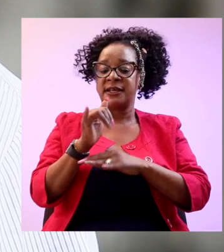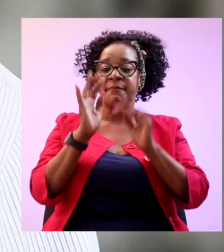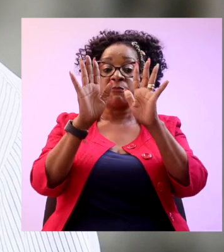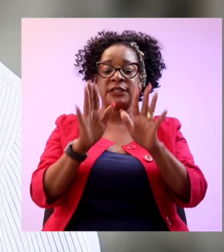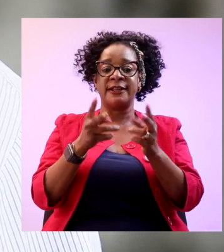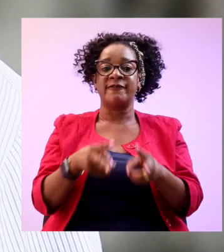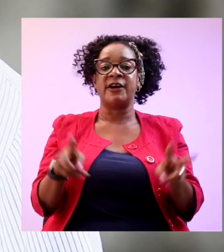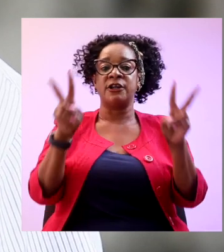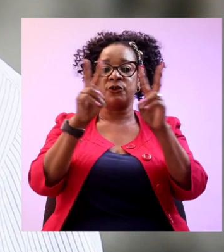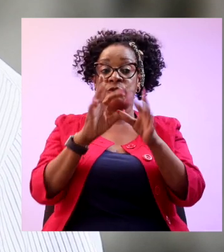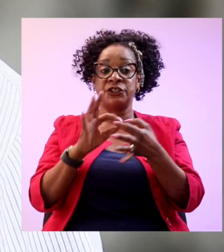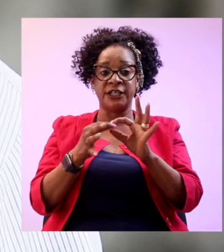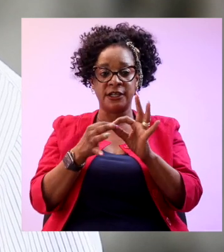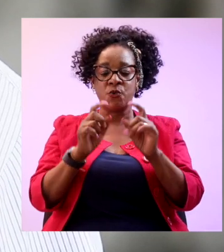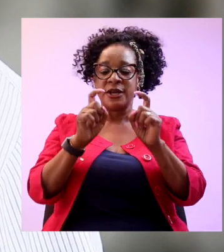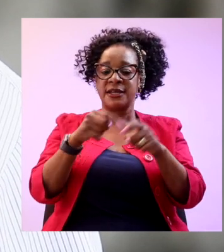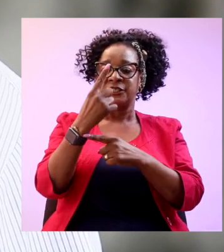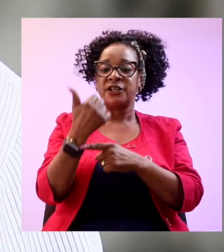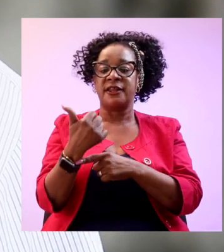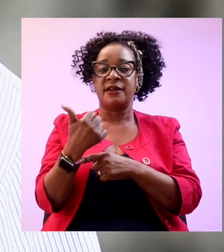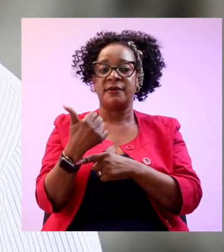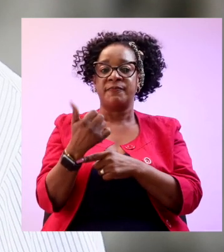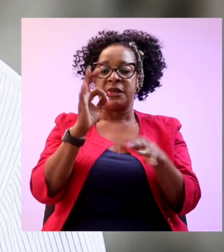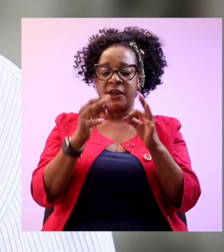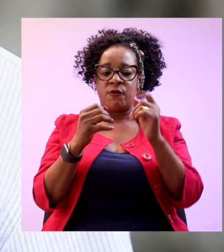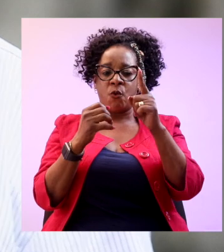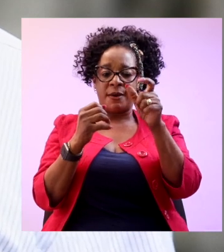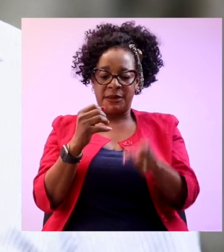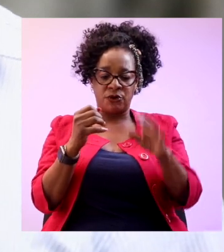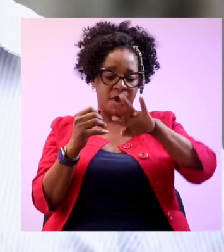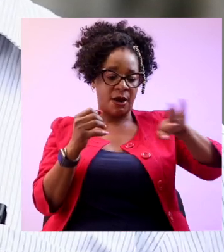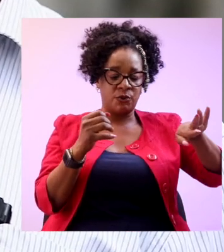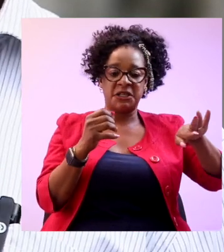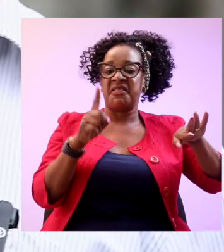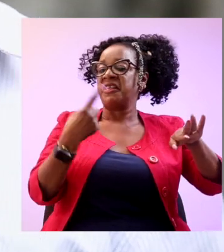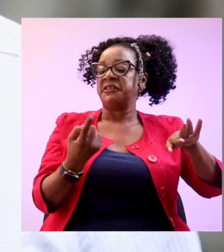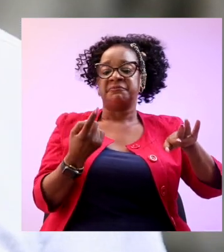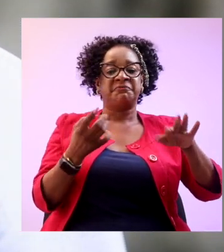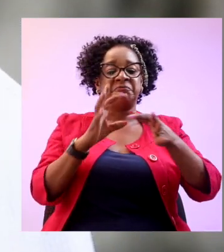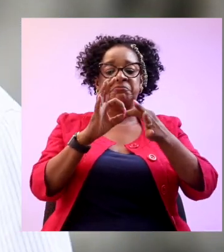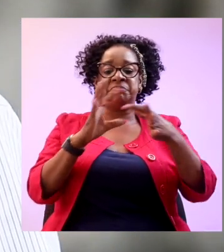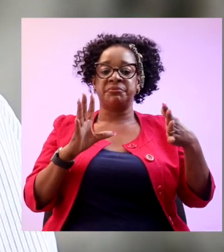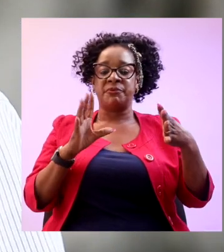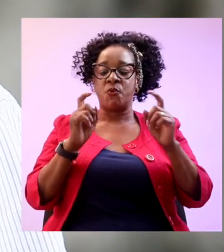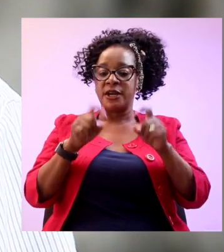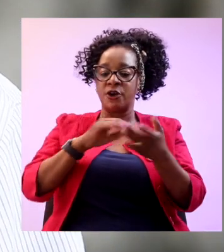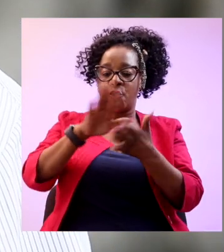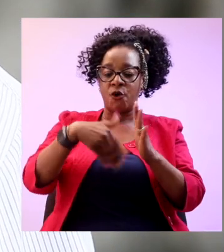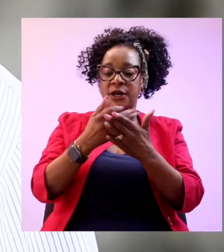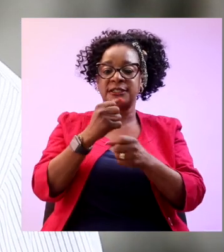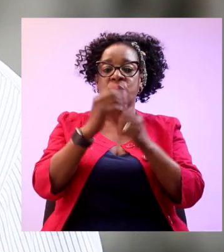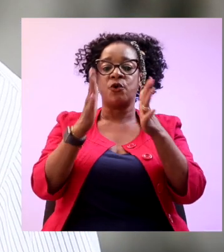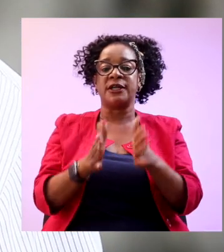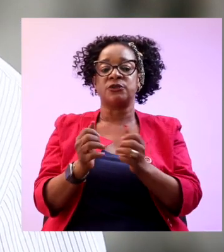and we need each other. There is no, if you remove one player, the chain will be broken. So we need all the stakeholders to come